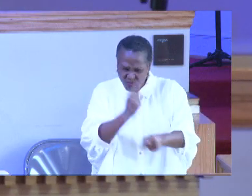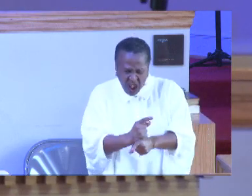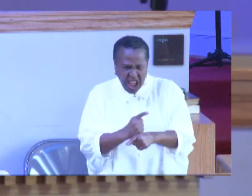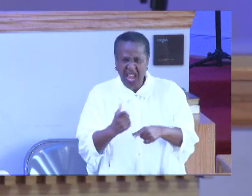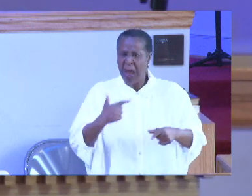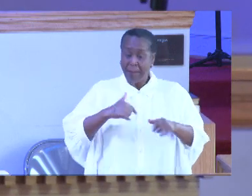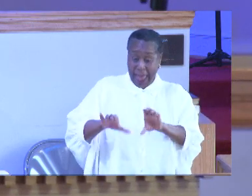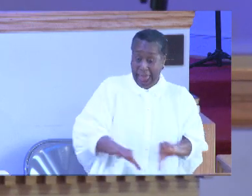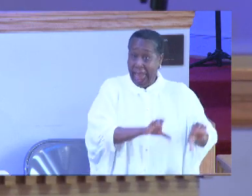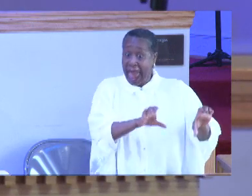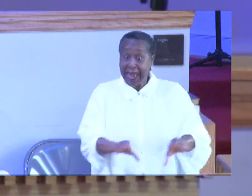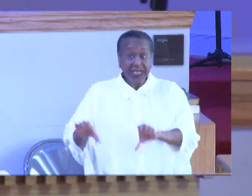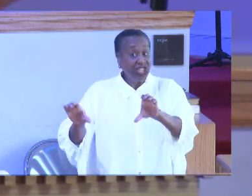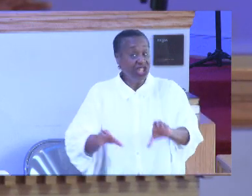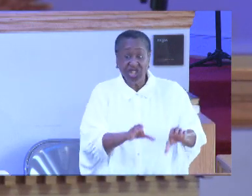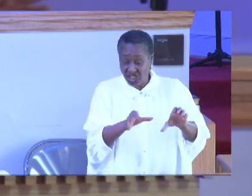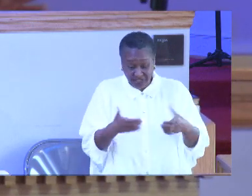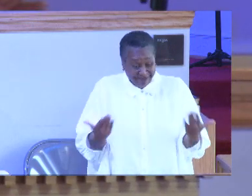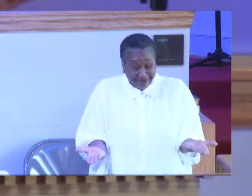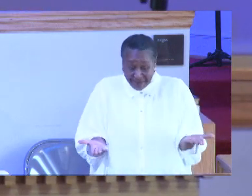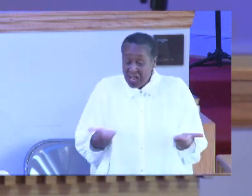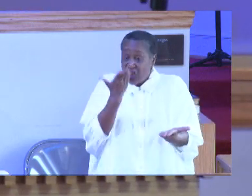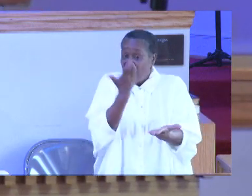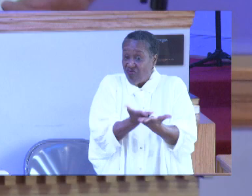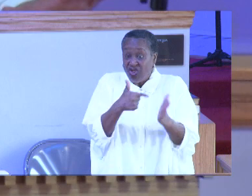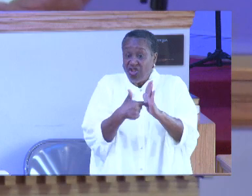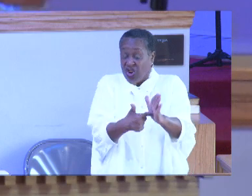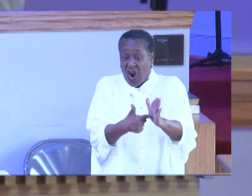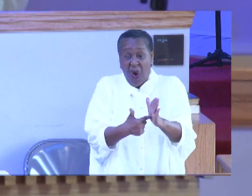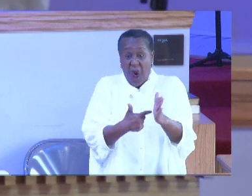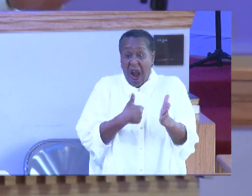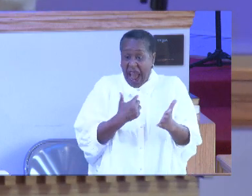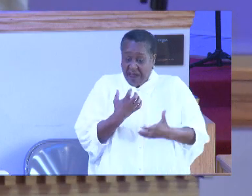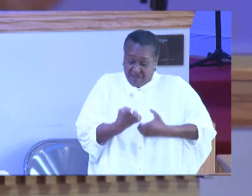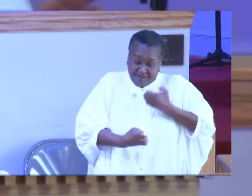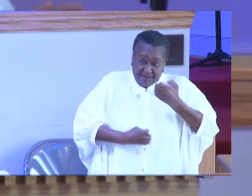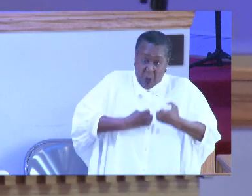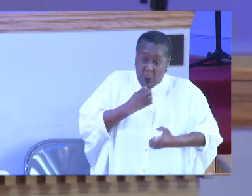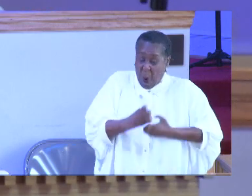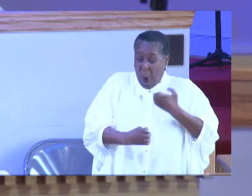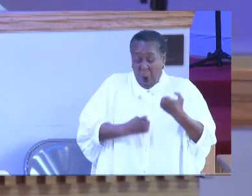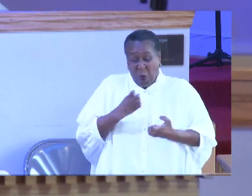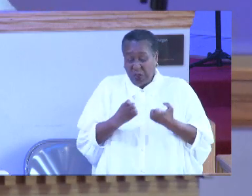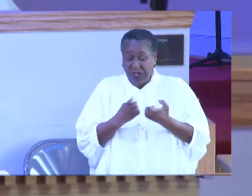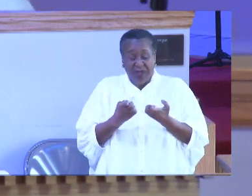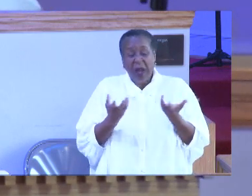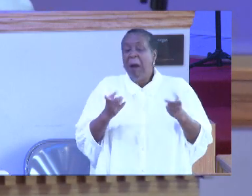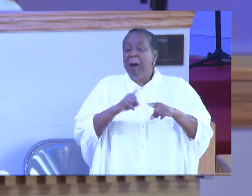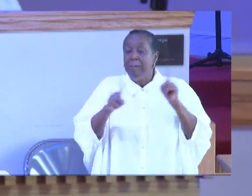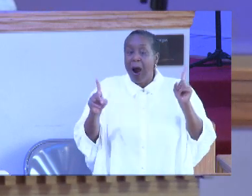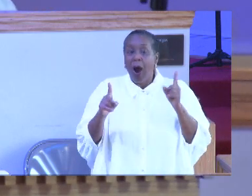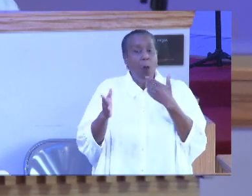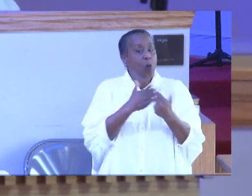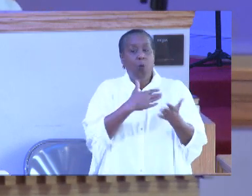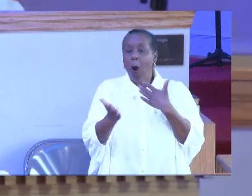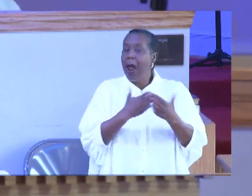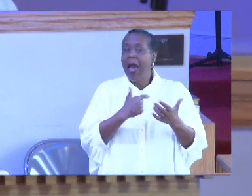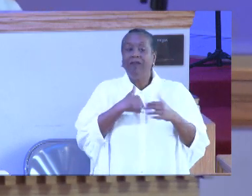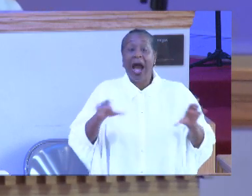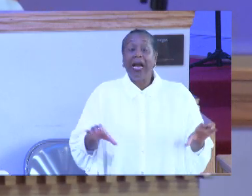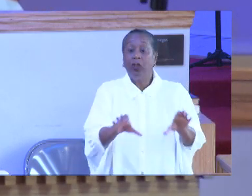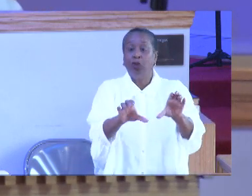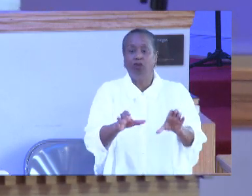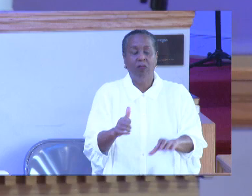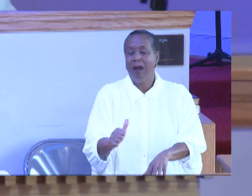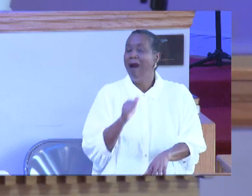My actions may prove that I've got a marginal at best commitment to the Lord. But whatever I do, I'm